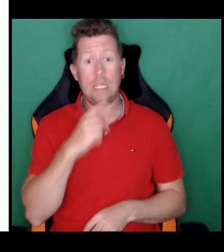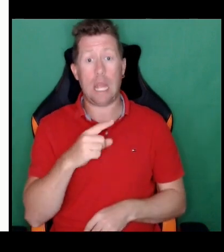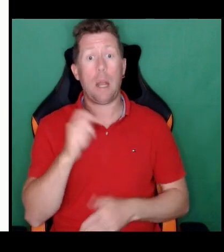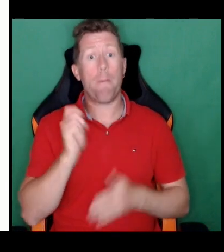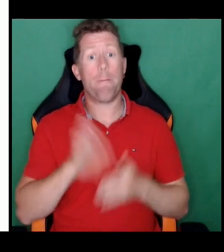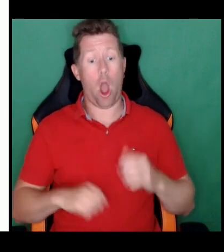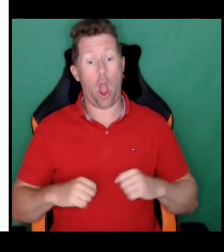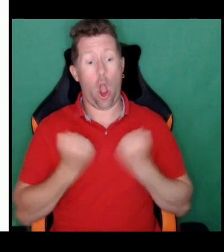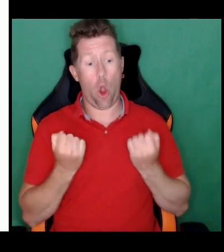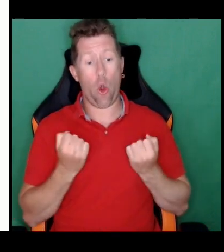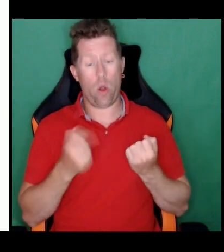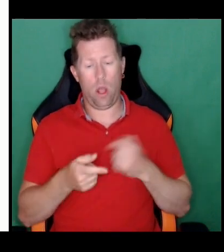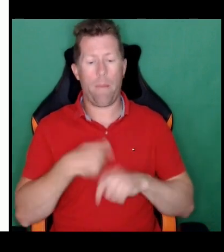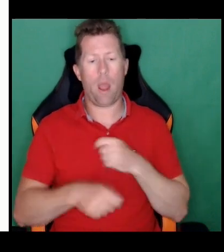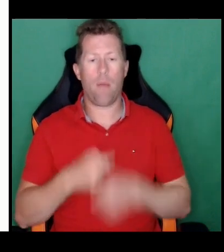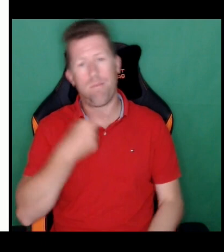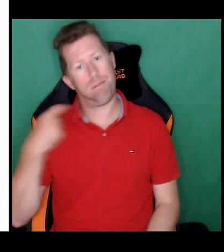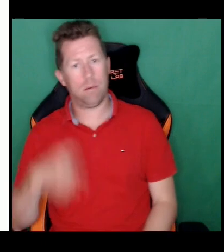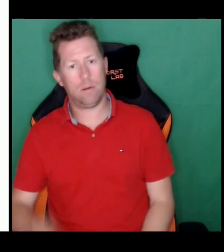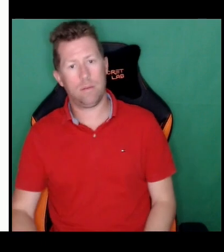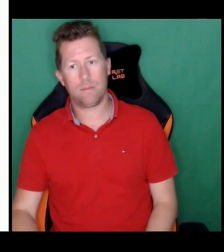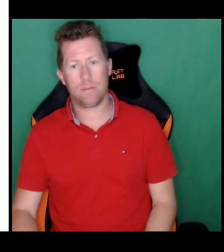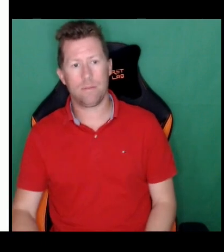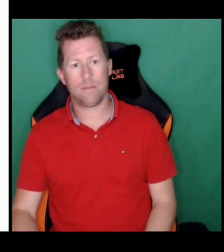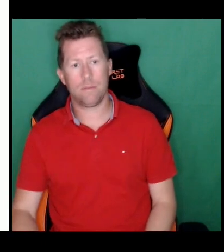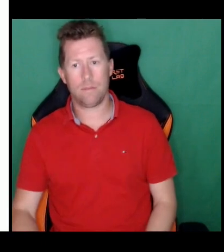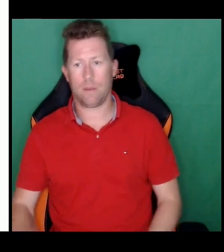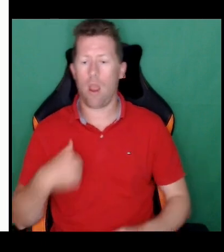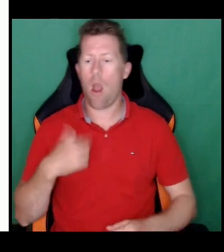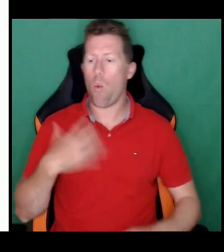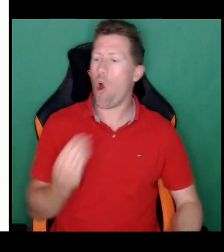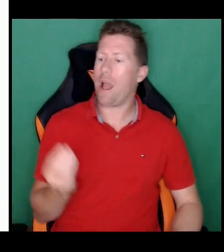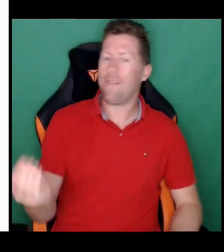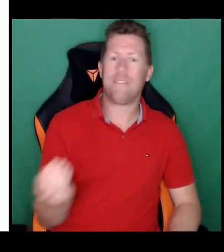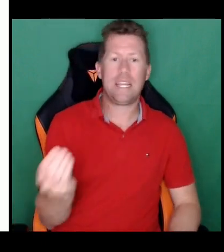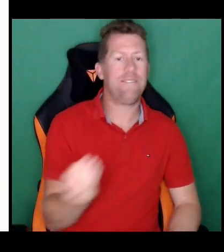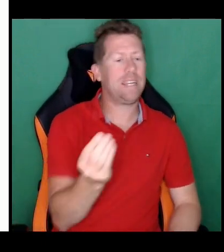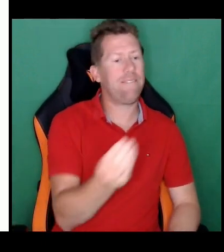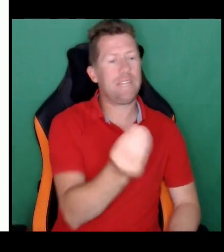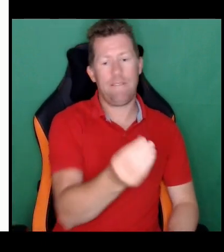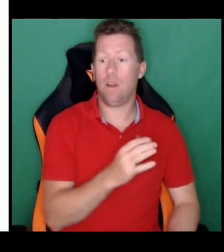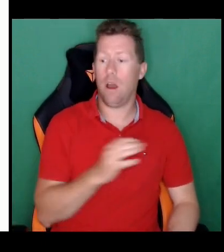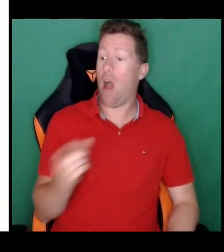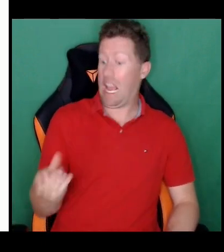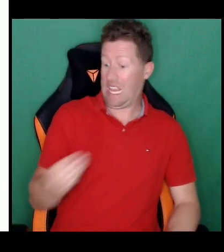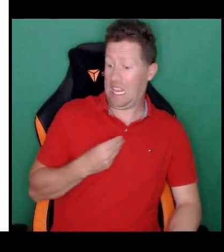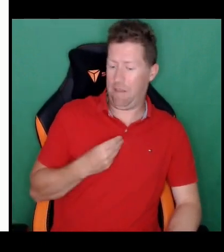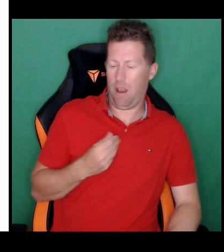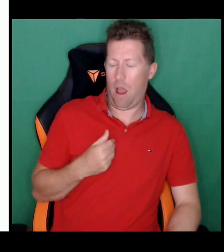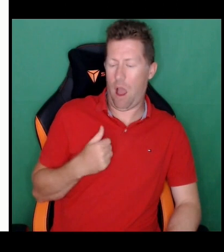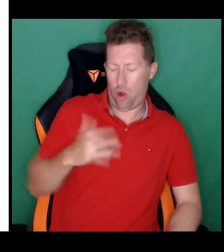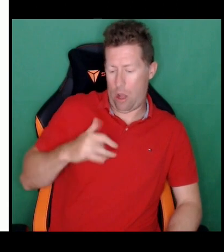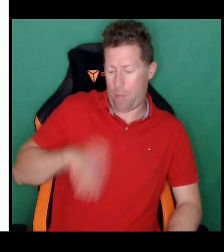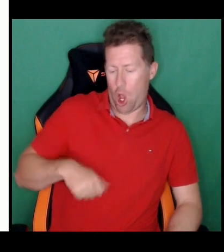to buy their own vape and be a sharer of a vape rather than a sharee, if you like. It's